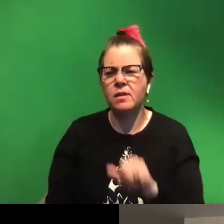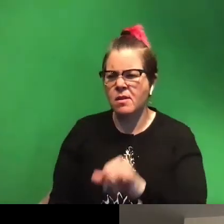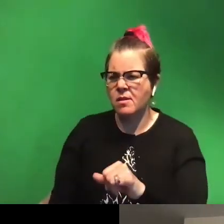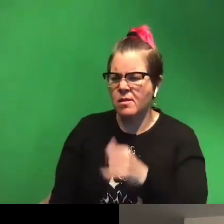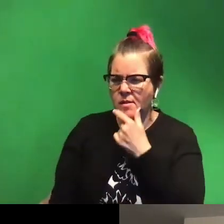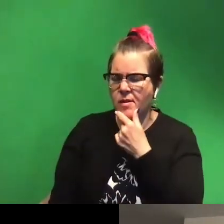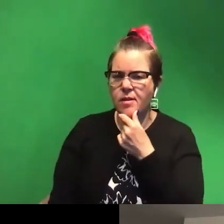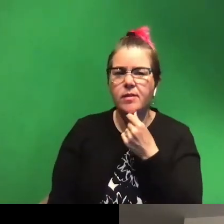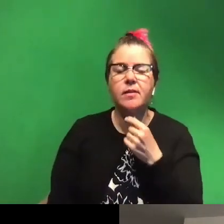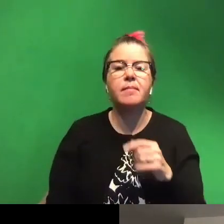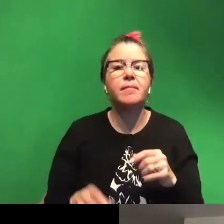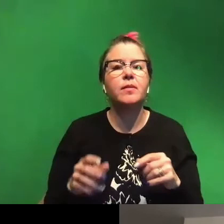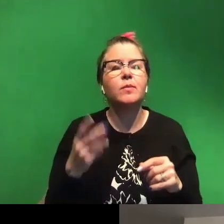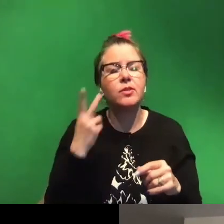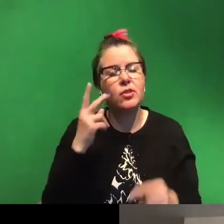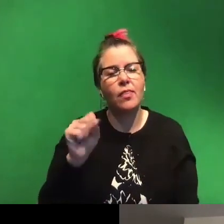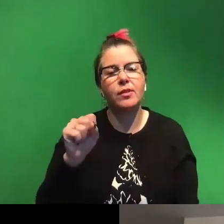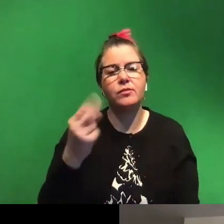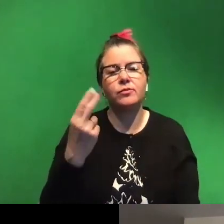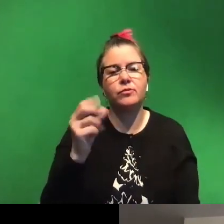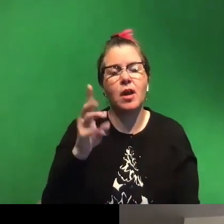it's basically, we saw the shadow of the black hole.